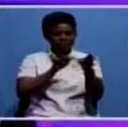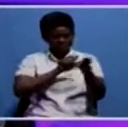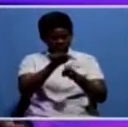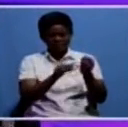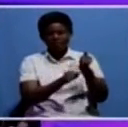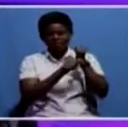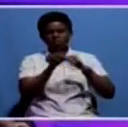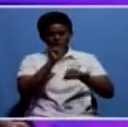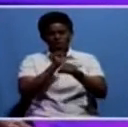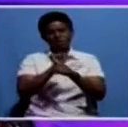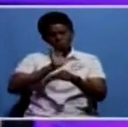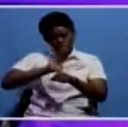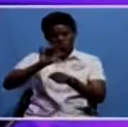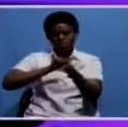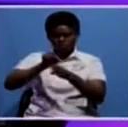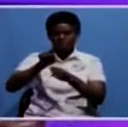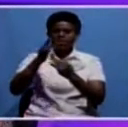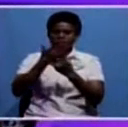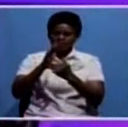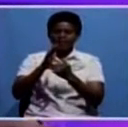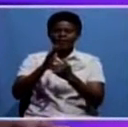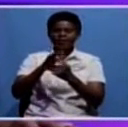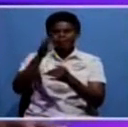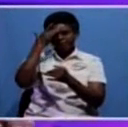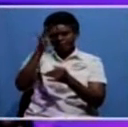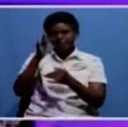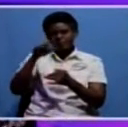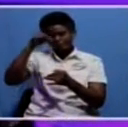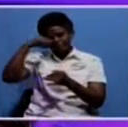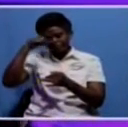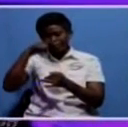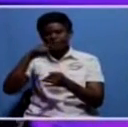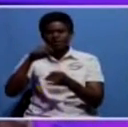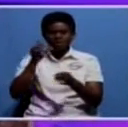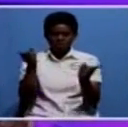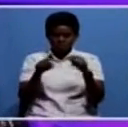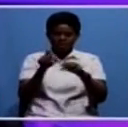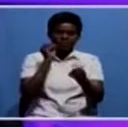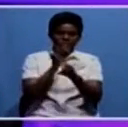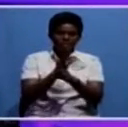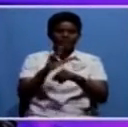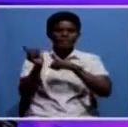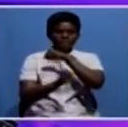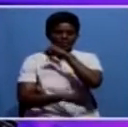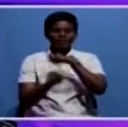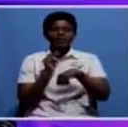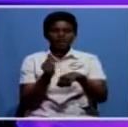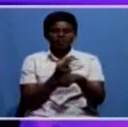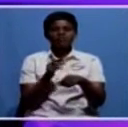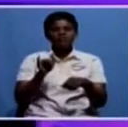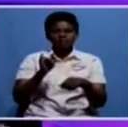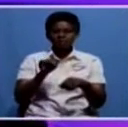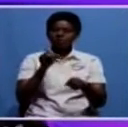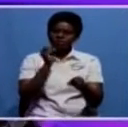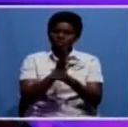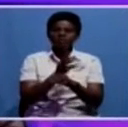agencies do their work professionally, share intelligence professionally, and when they are ready to prosecute, then we should hear about it. We should